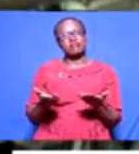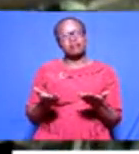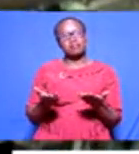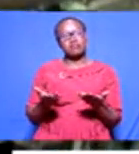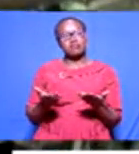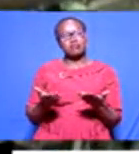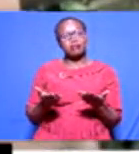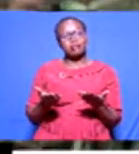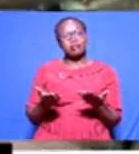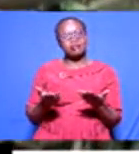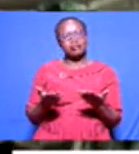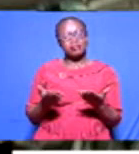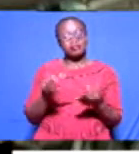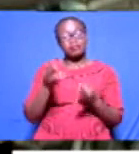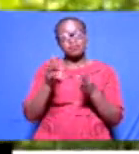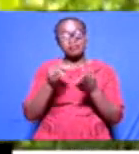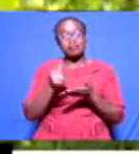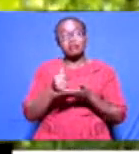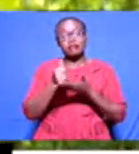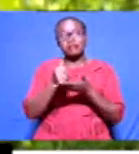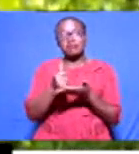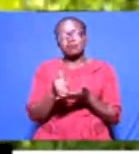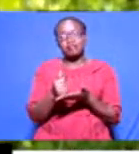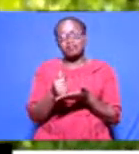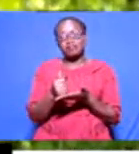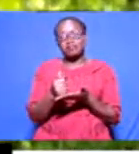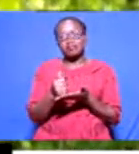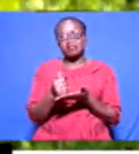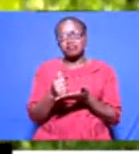ikiwa ni kukusaidia yoyote na kwake